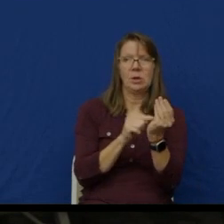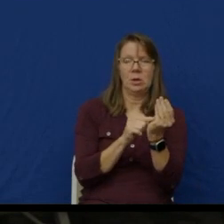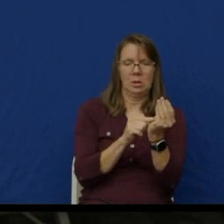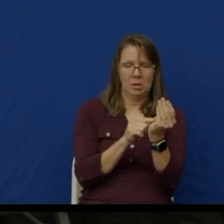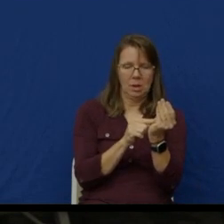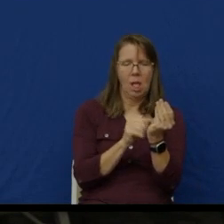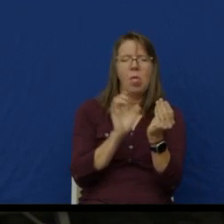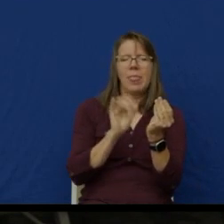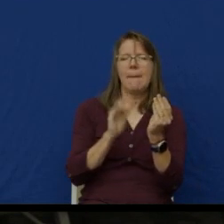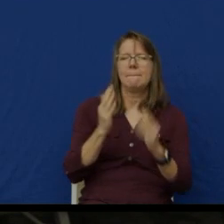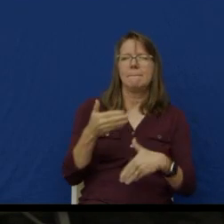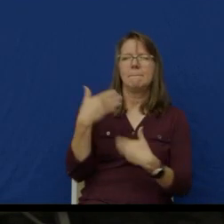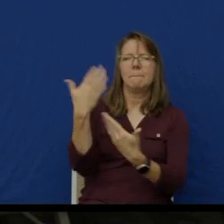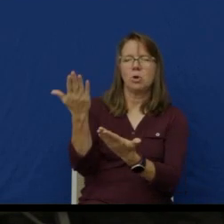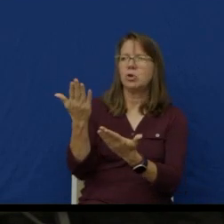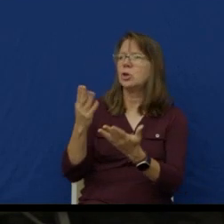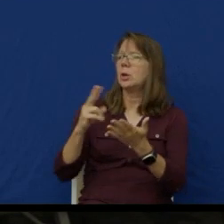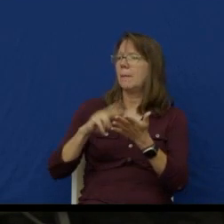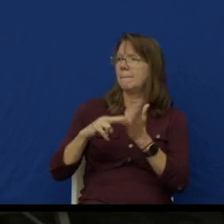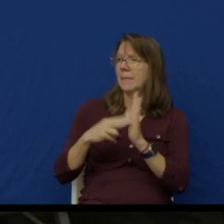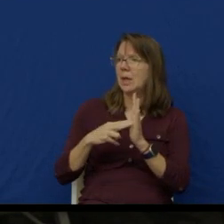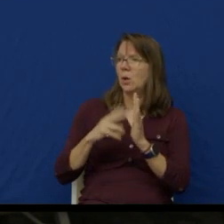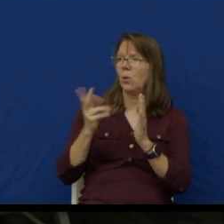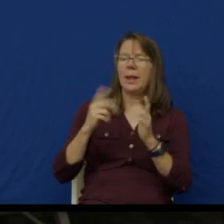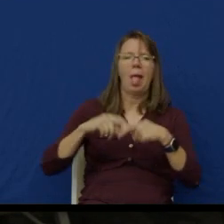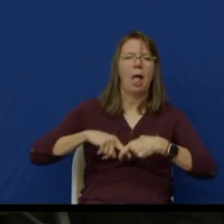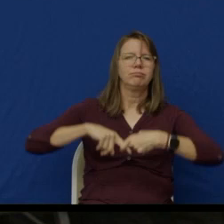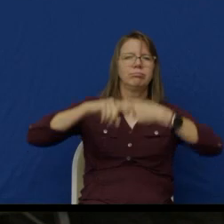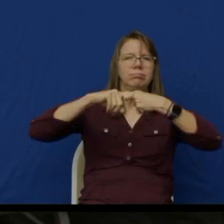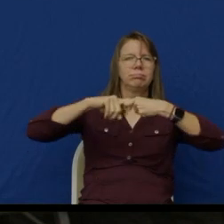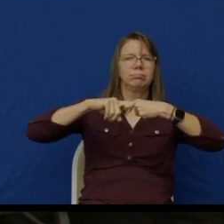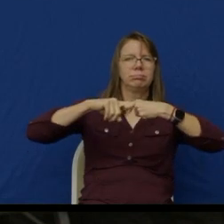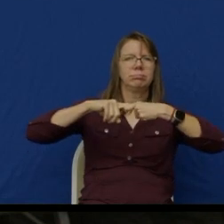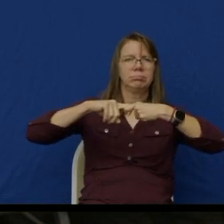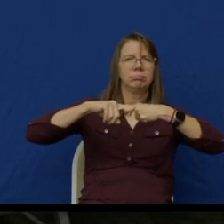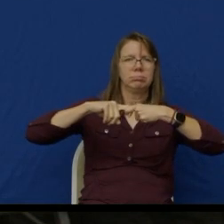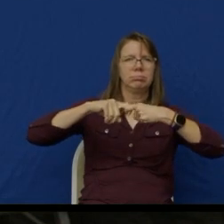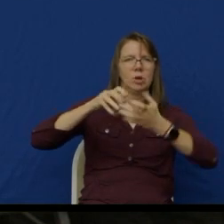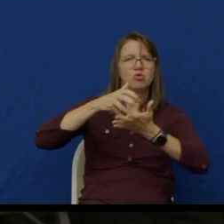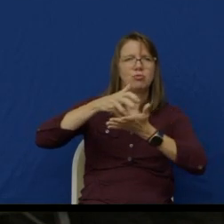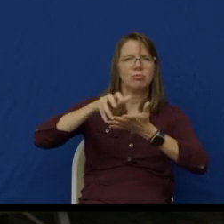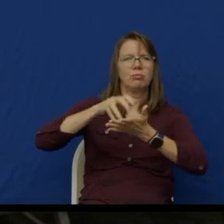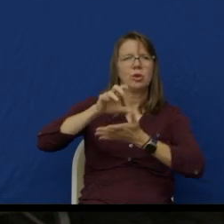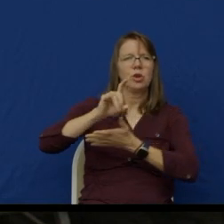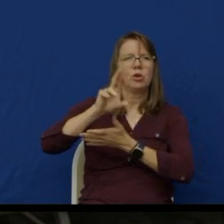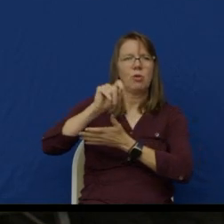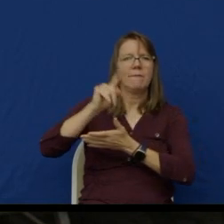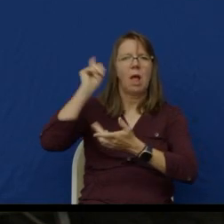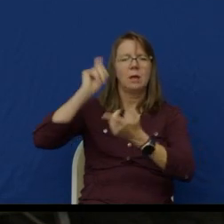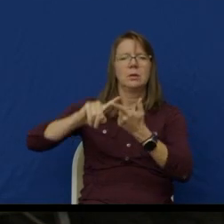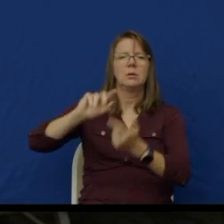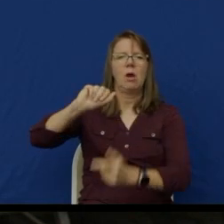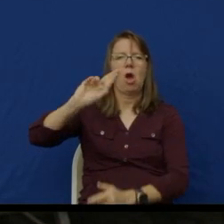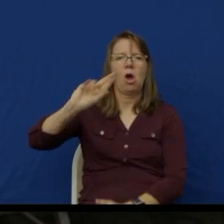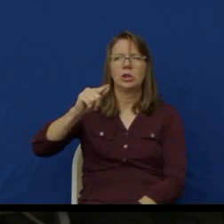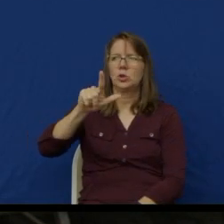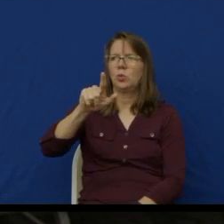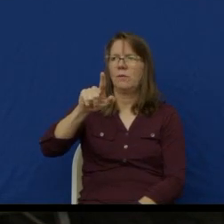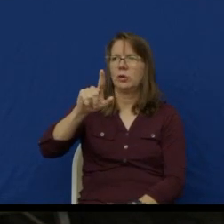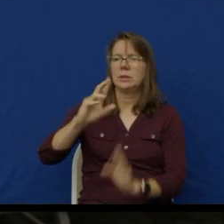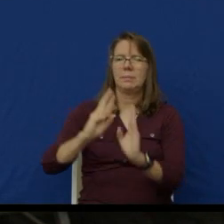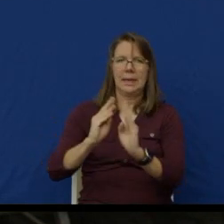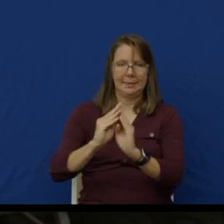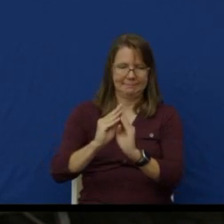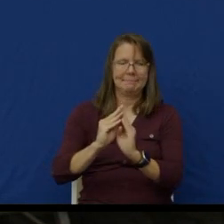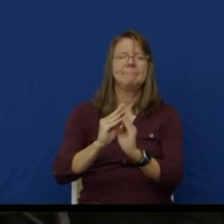is that we consider this That we table it till subsequent that draft Just at table. the August 21st meeting. Is there a second? Second. There